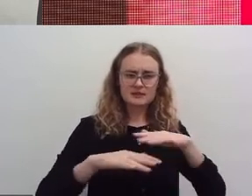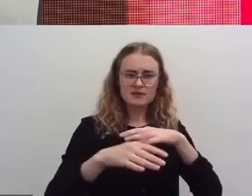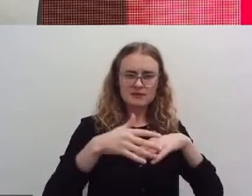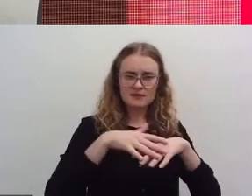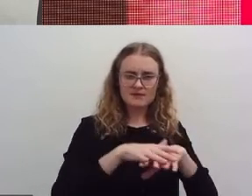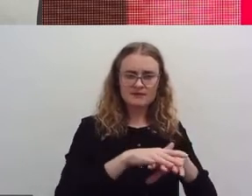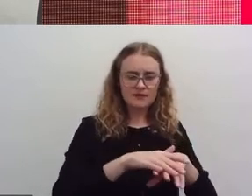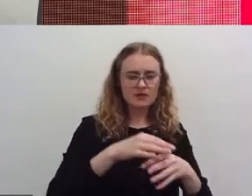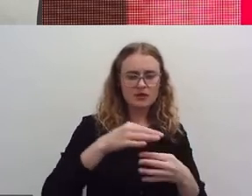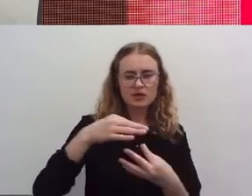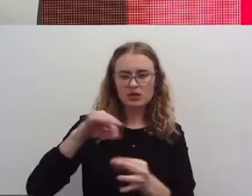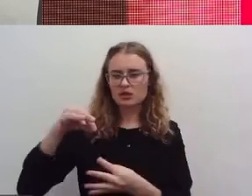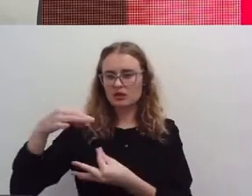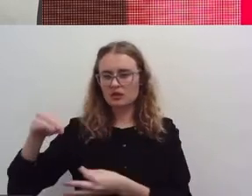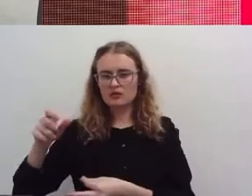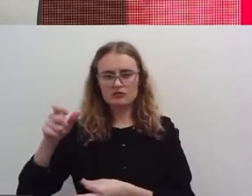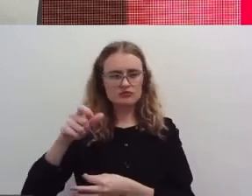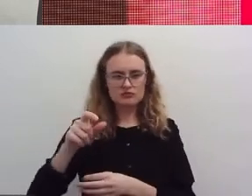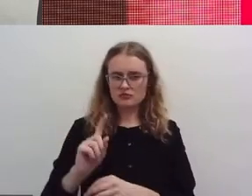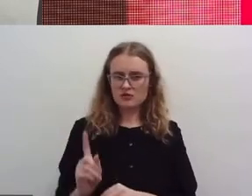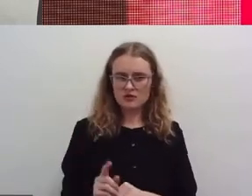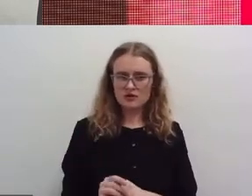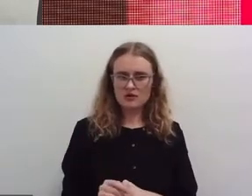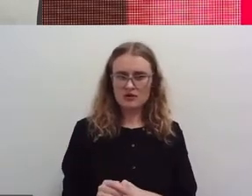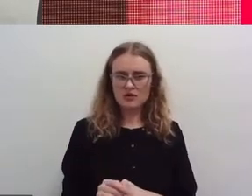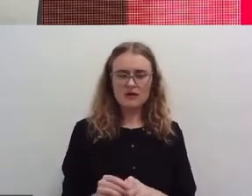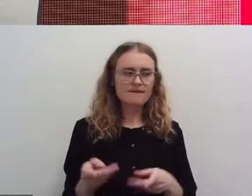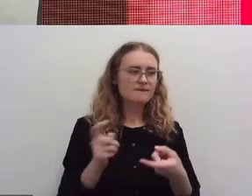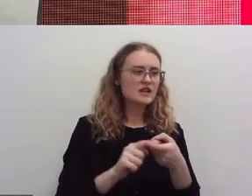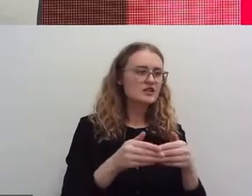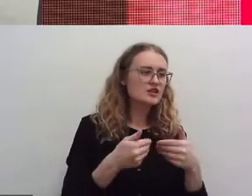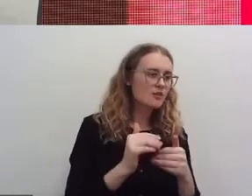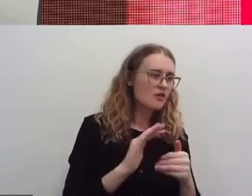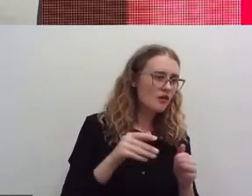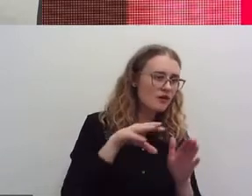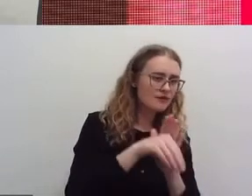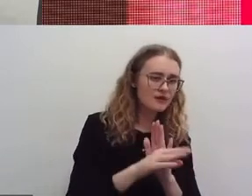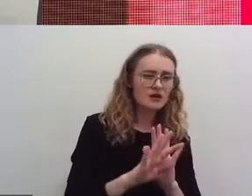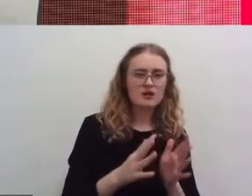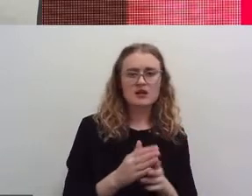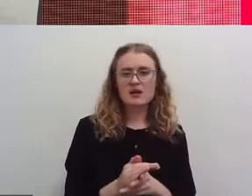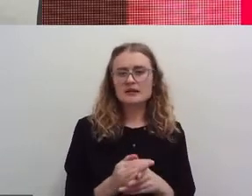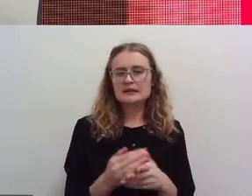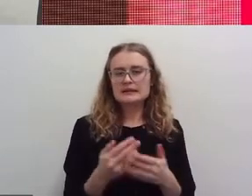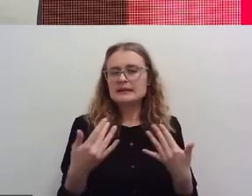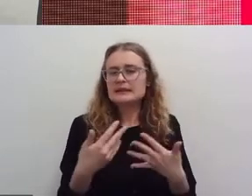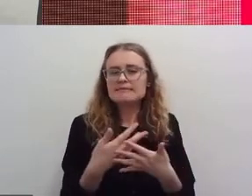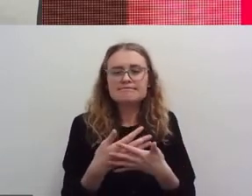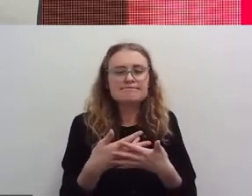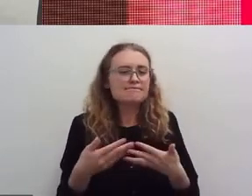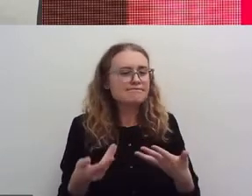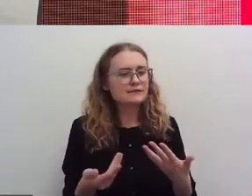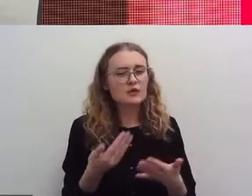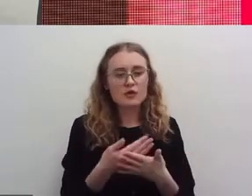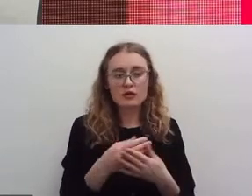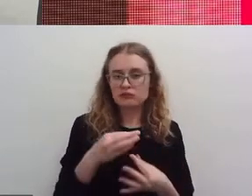their how they express themselves. And indeed, this is the responsibility, this is our responsibility, the responsibility of the youth,